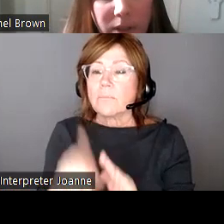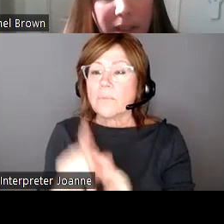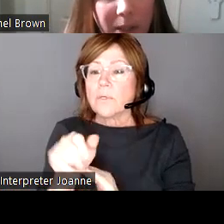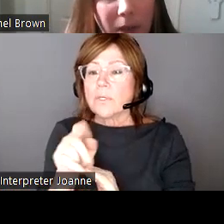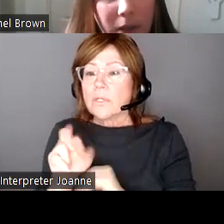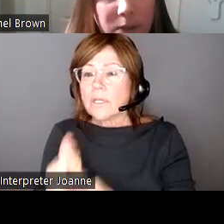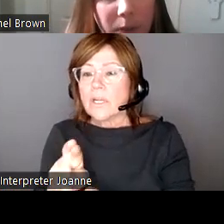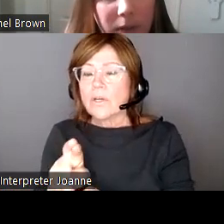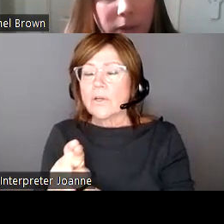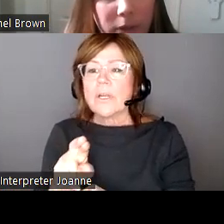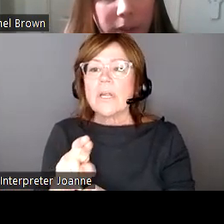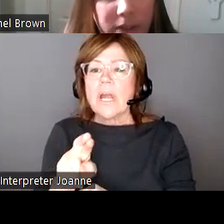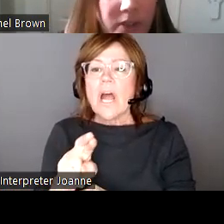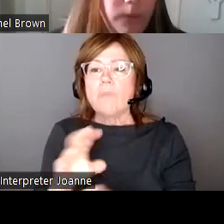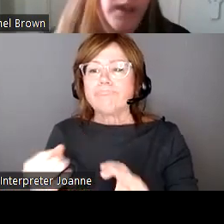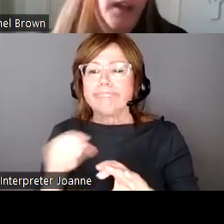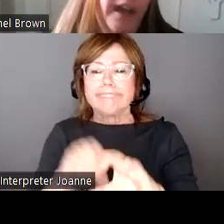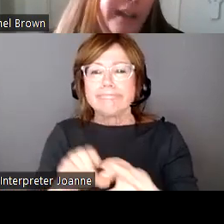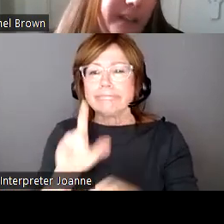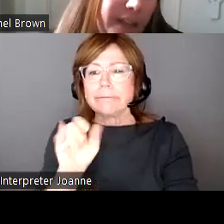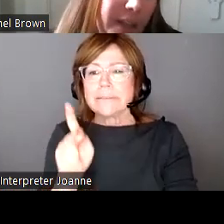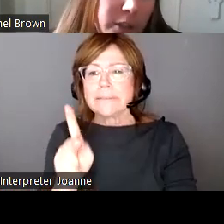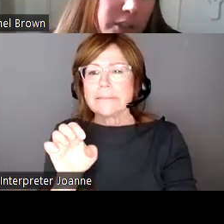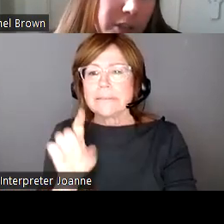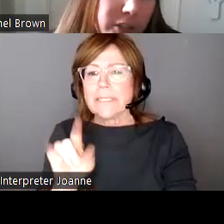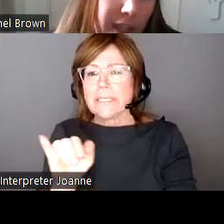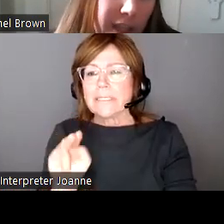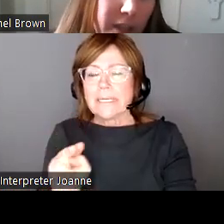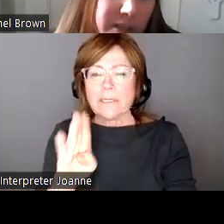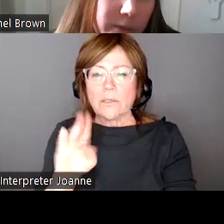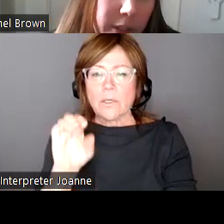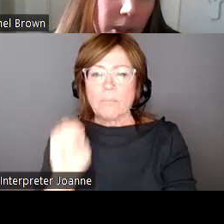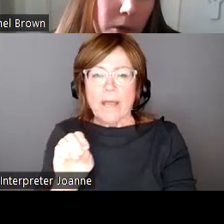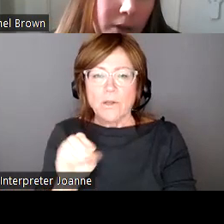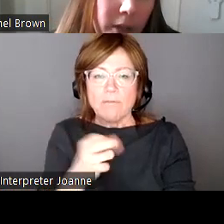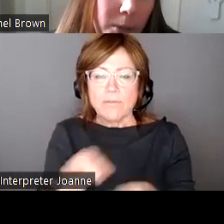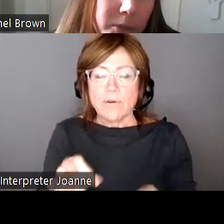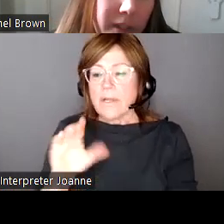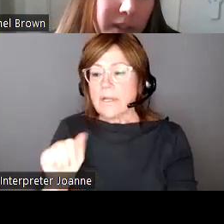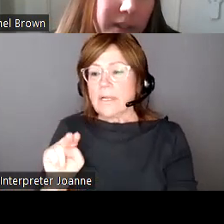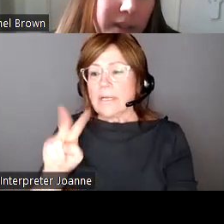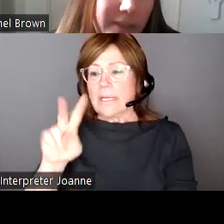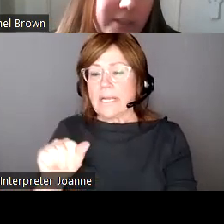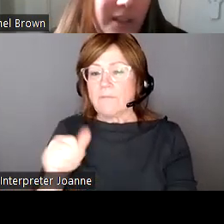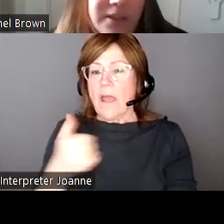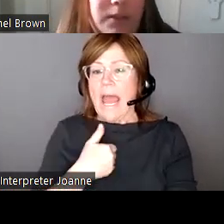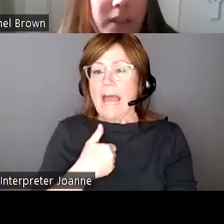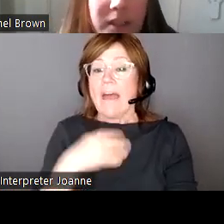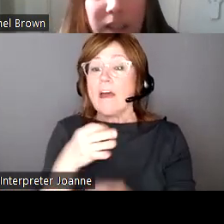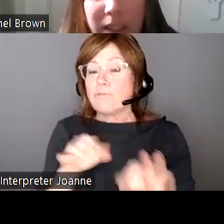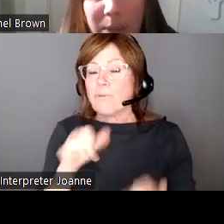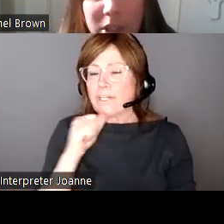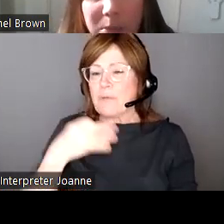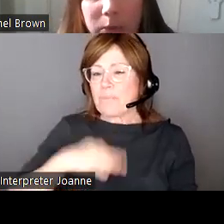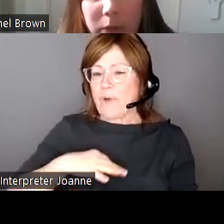I do the link in bio as well for free. So, and yeah, Carrie just mentioned Canva has a free nonprofit option. Yes, that's correct.